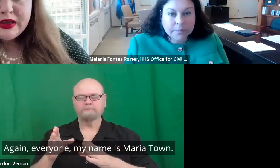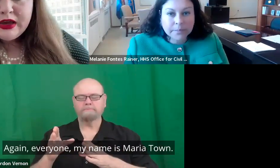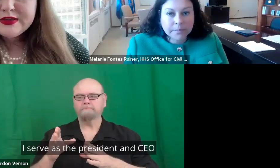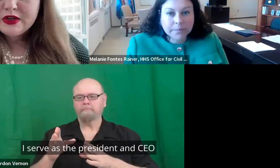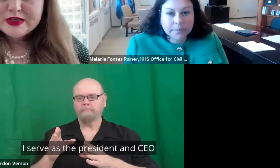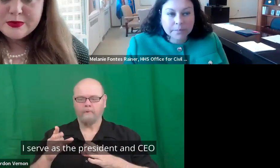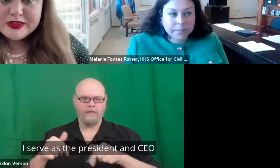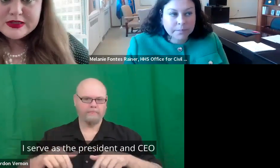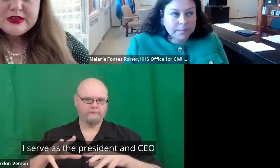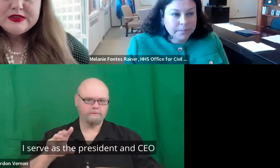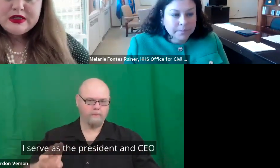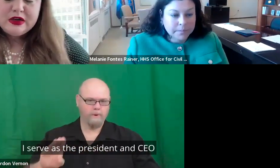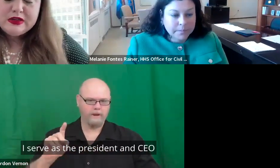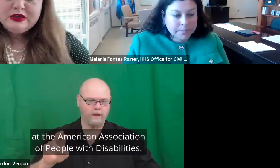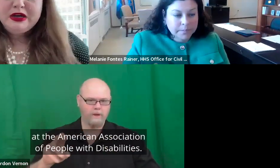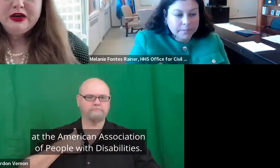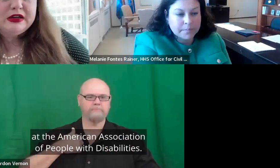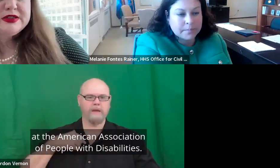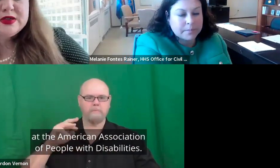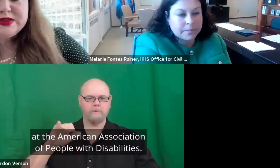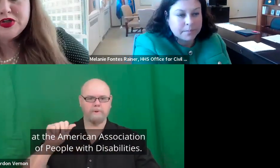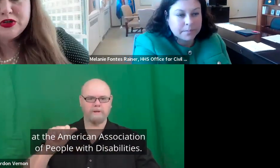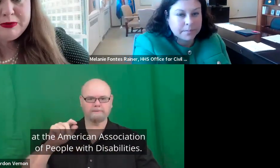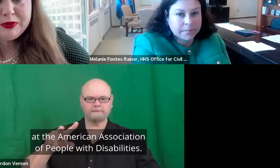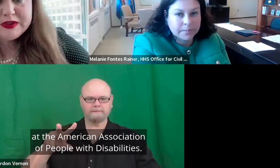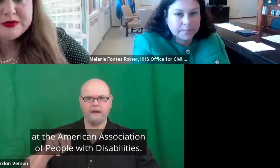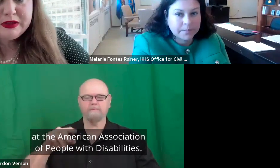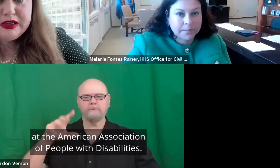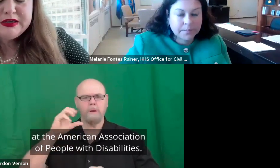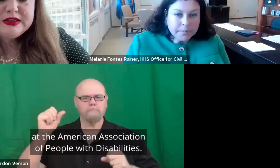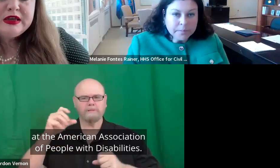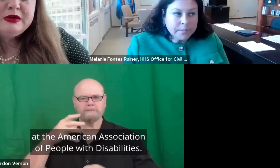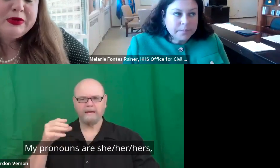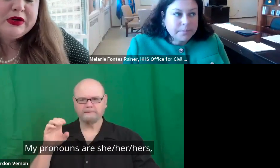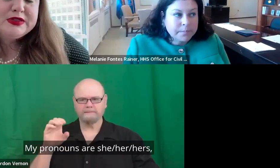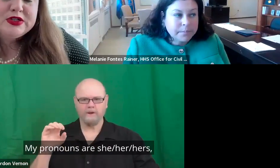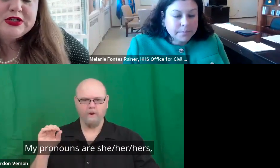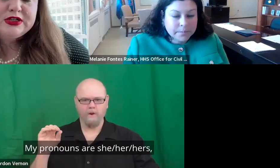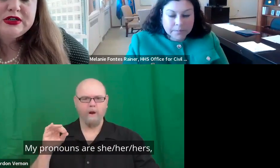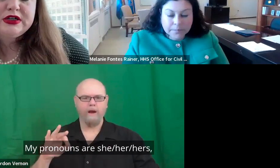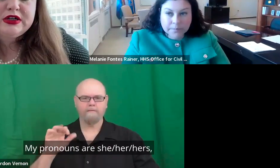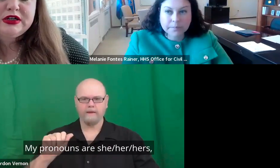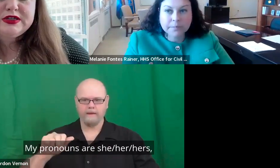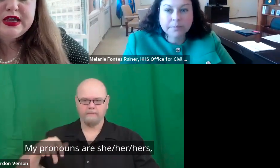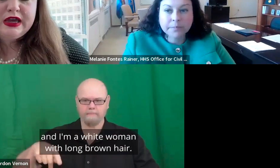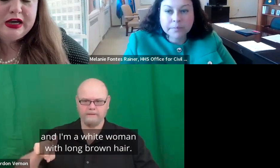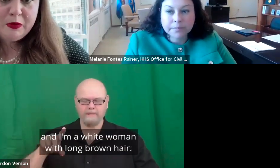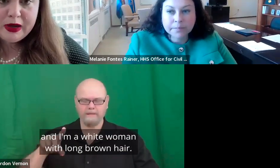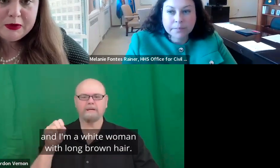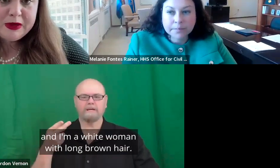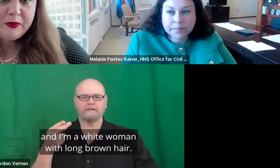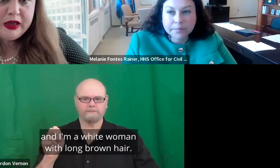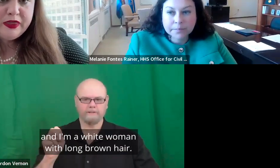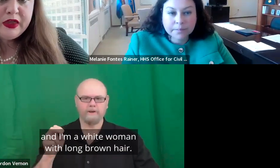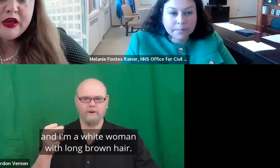Town. I serve as the president and CEO at the American Association of People with Disabilities. My pronouns are she, her, hers, and I'm a